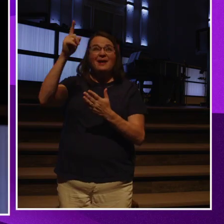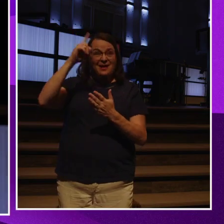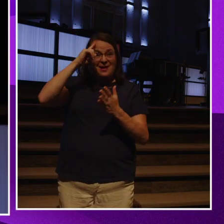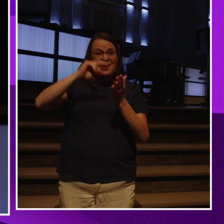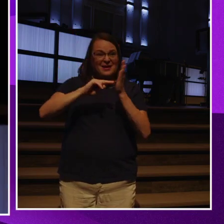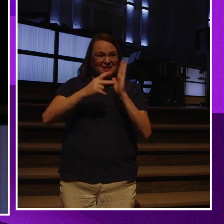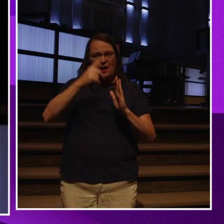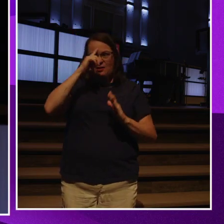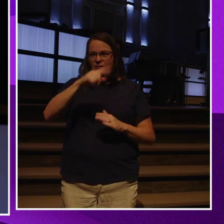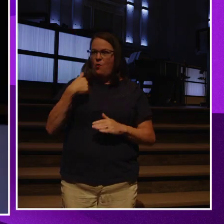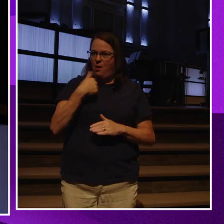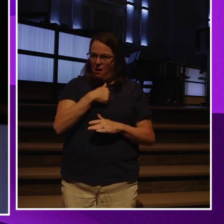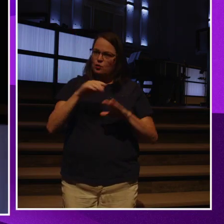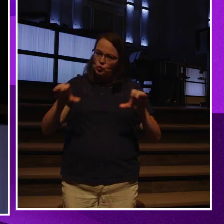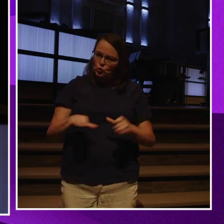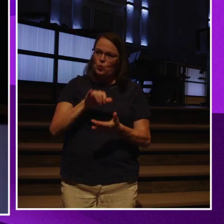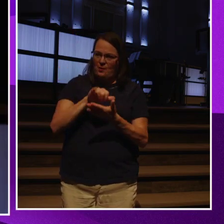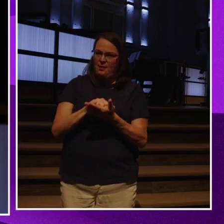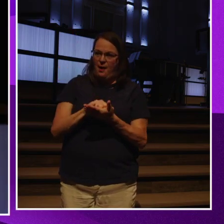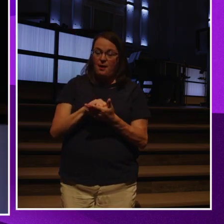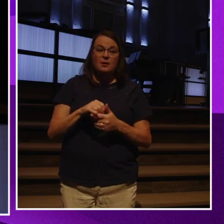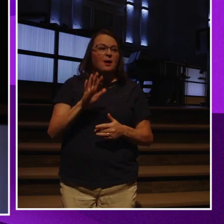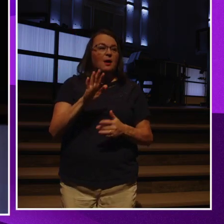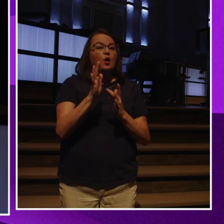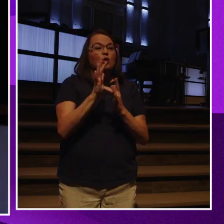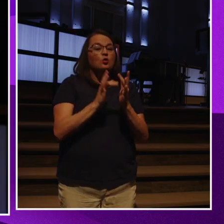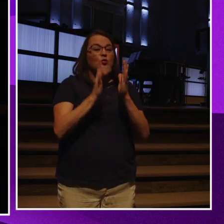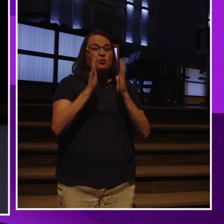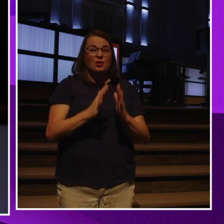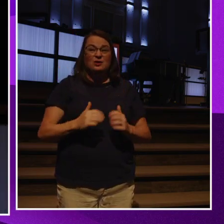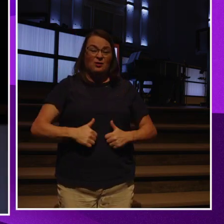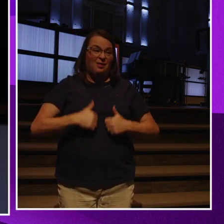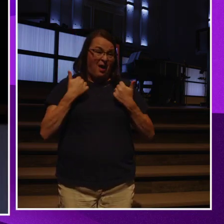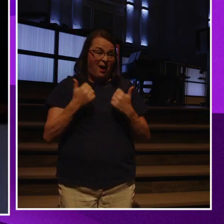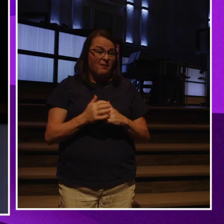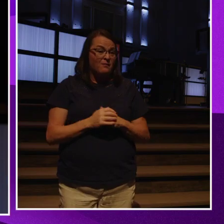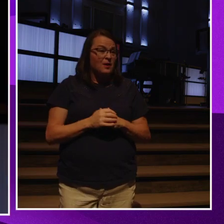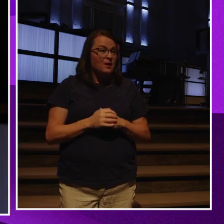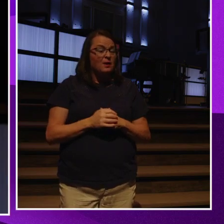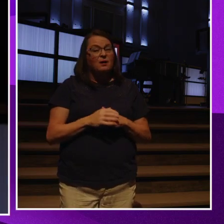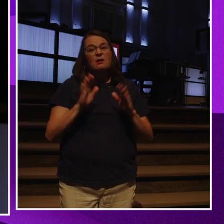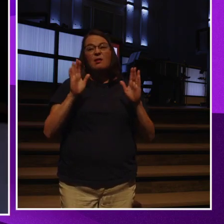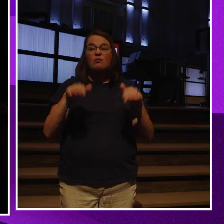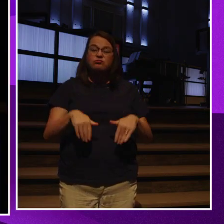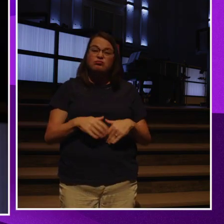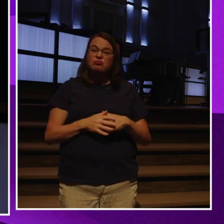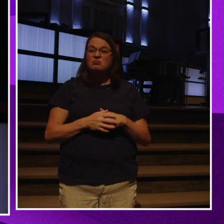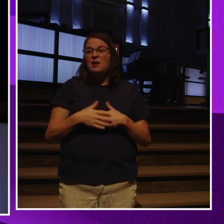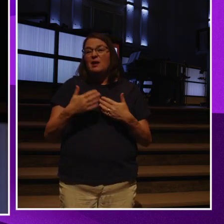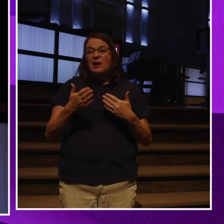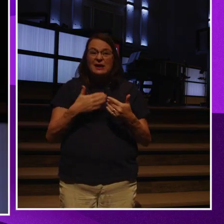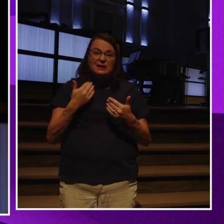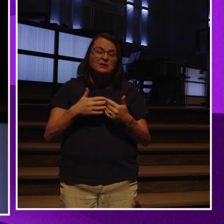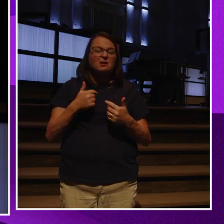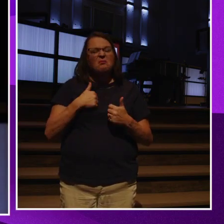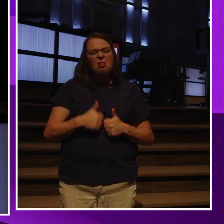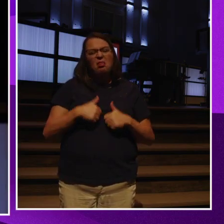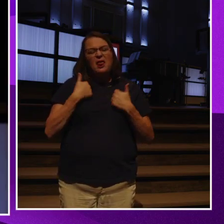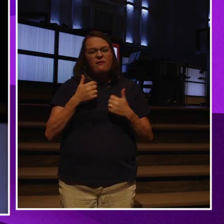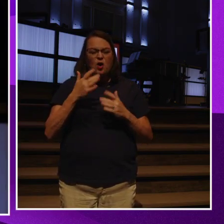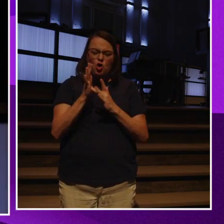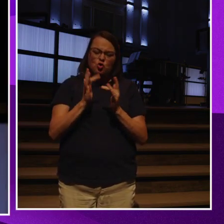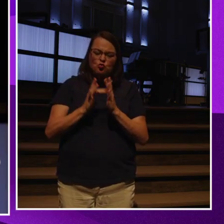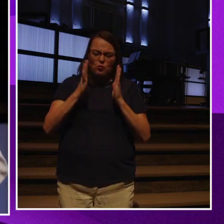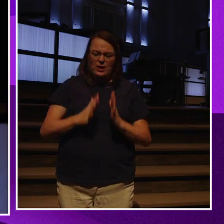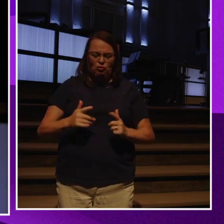us to do that in community. You see, the Christian life is not one that can ever be lived in isolation. It